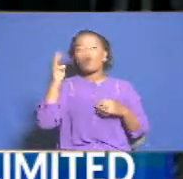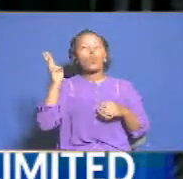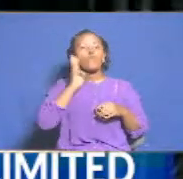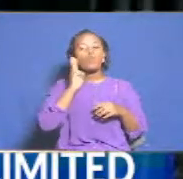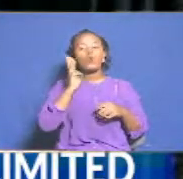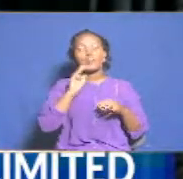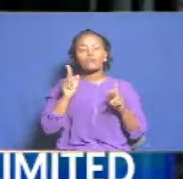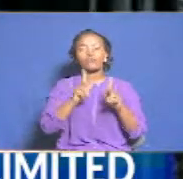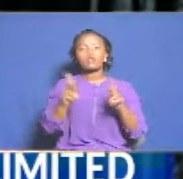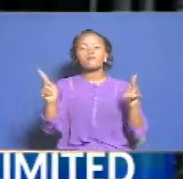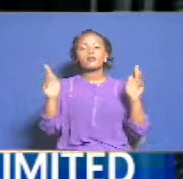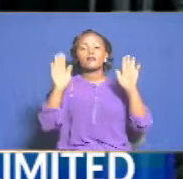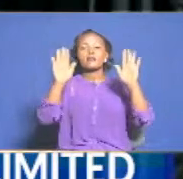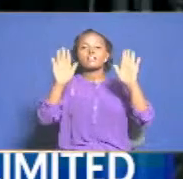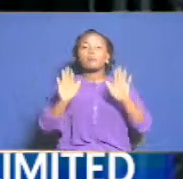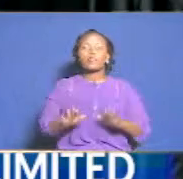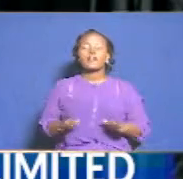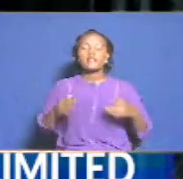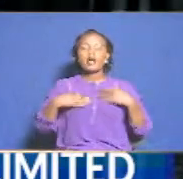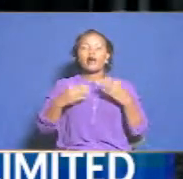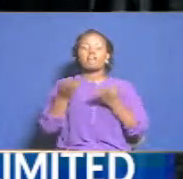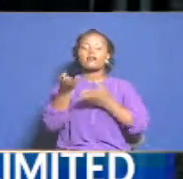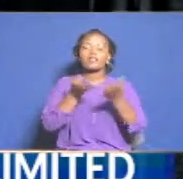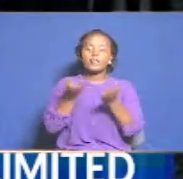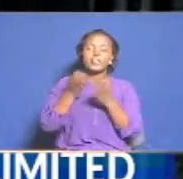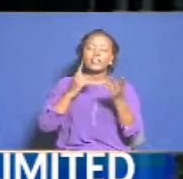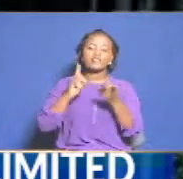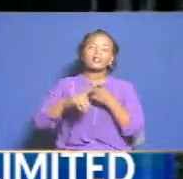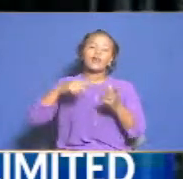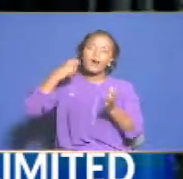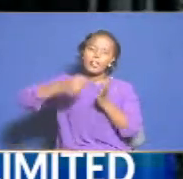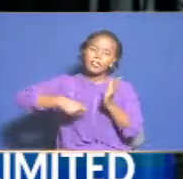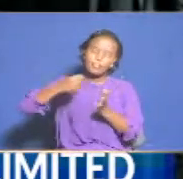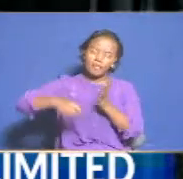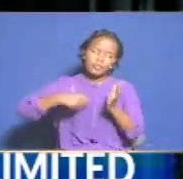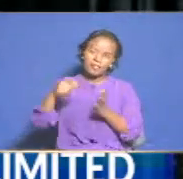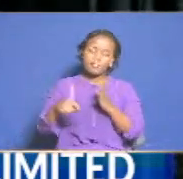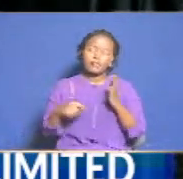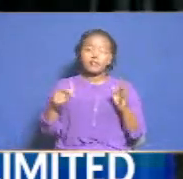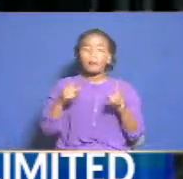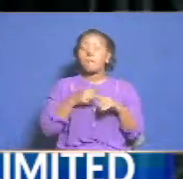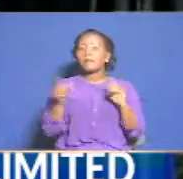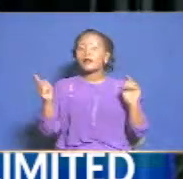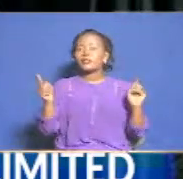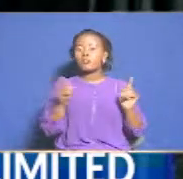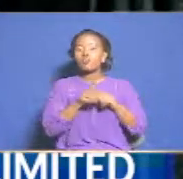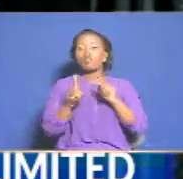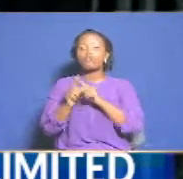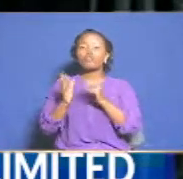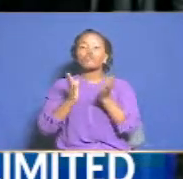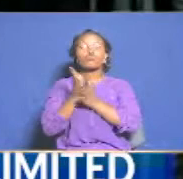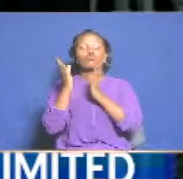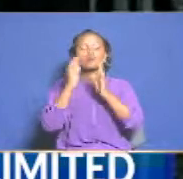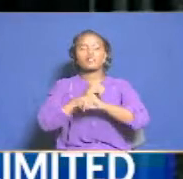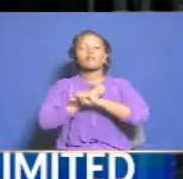facilitating trade, industry, but also in the defense of our nation.